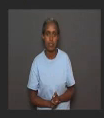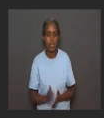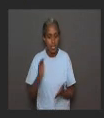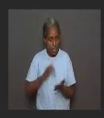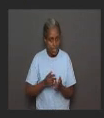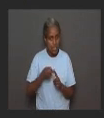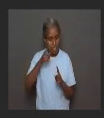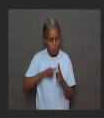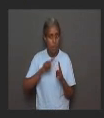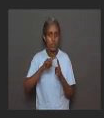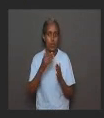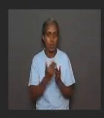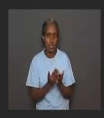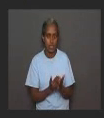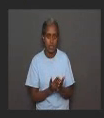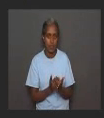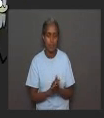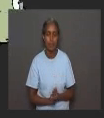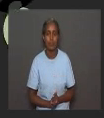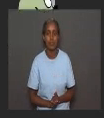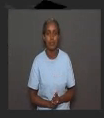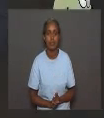Let's get back to our lesson.